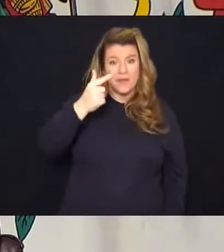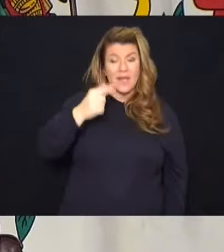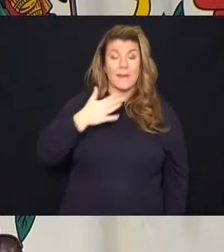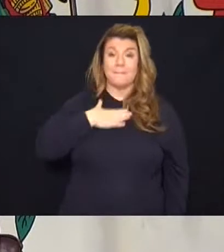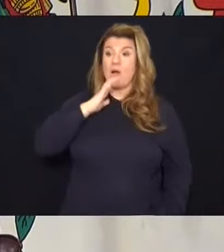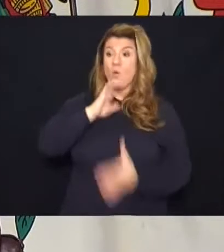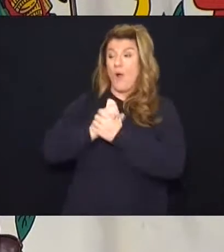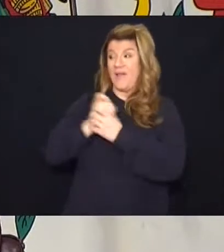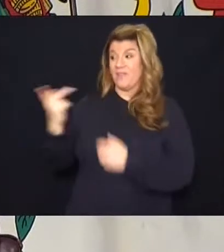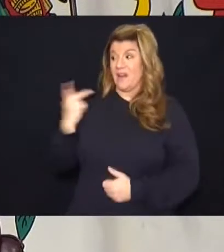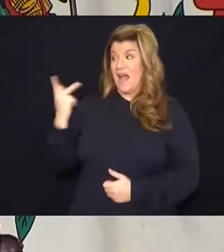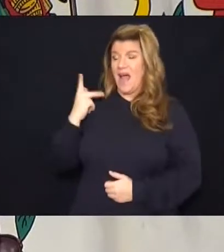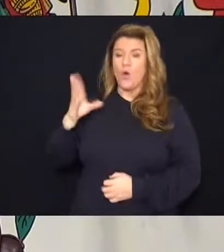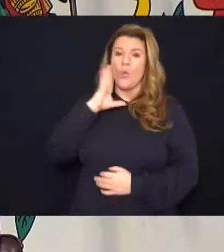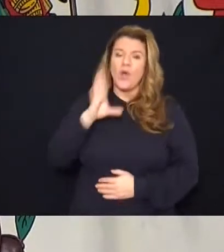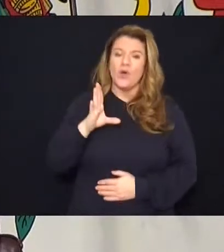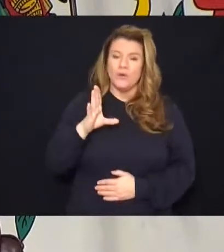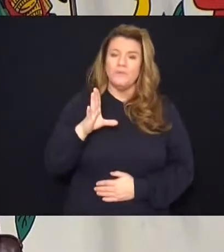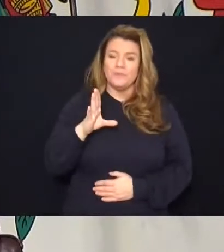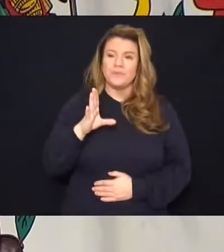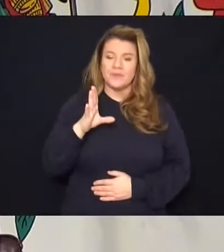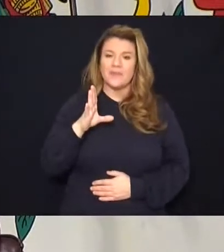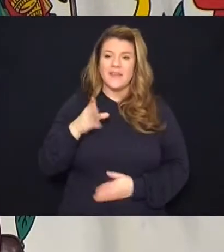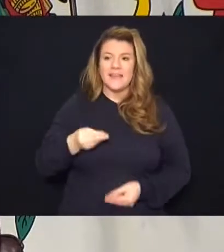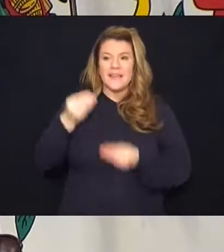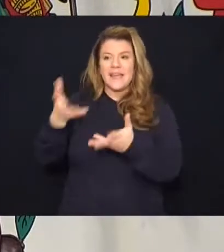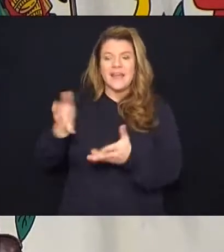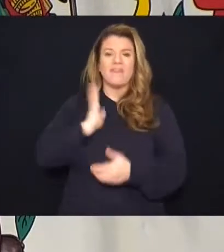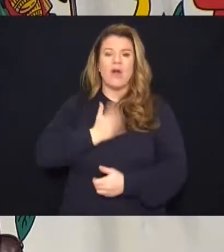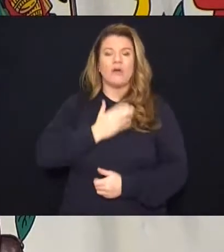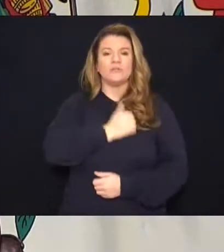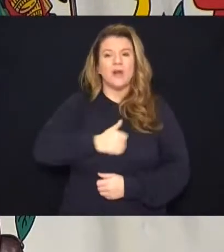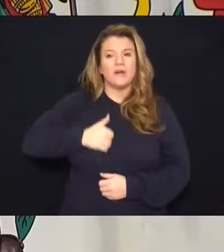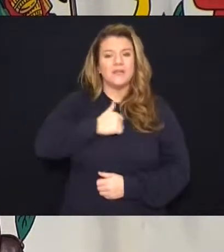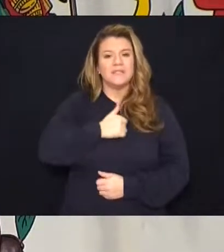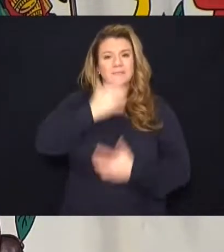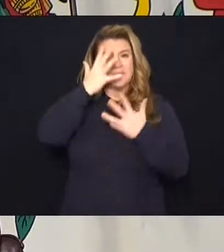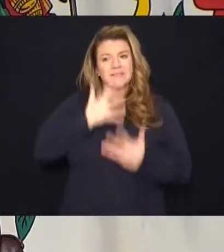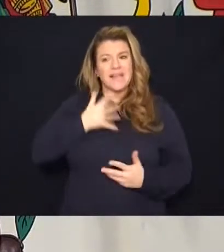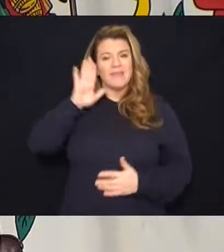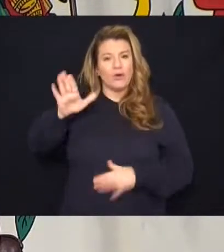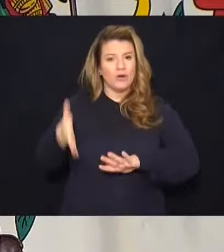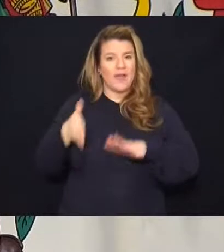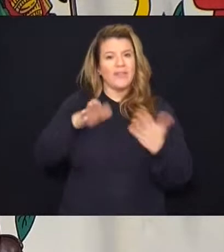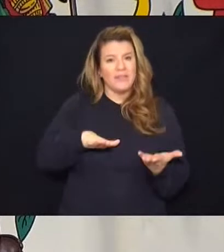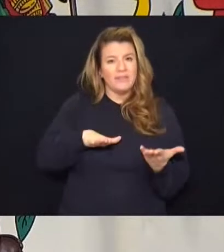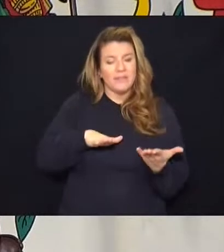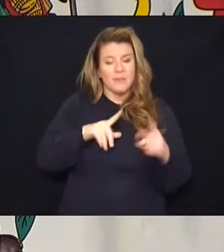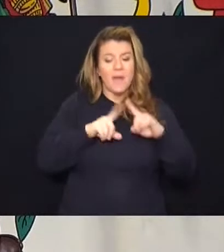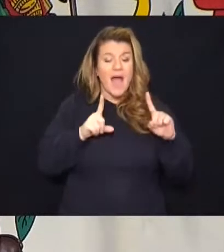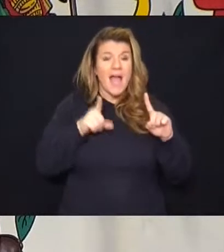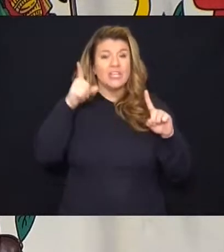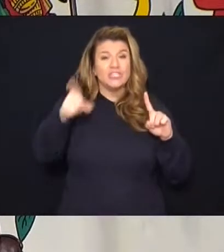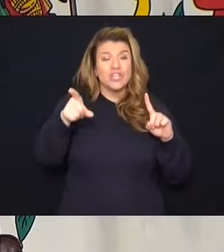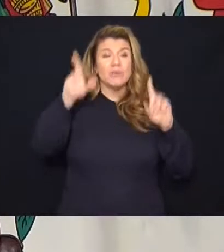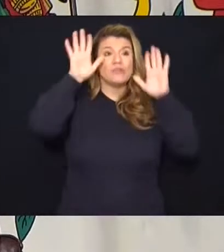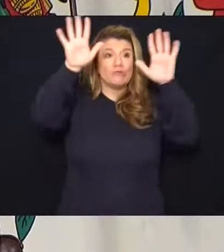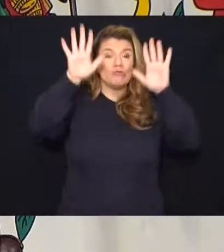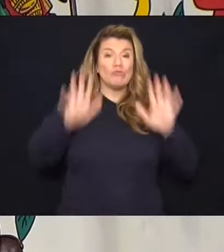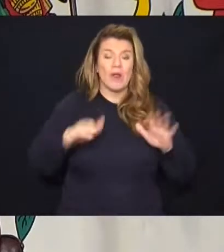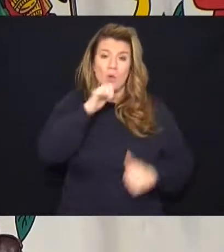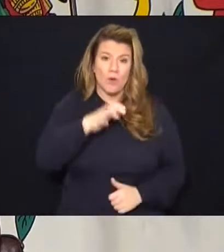and I are sure going to, pass our condolences and mourn her death, but she was a great